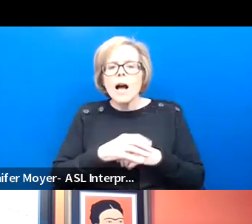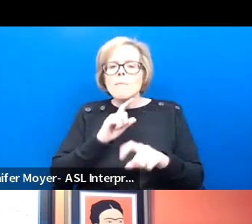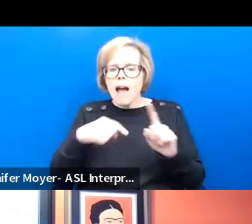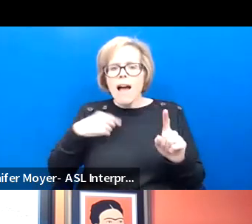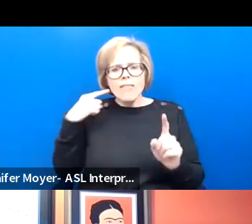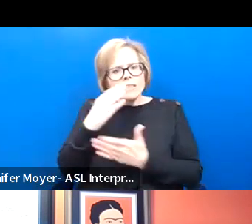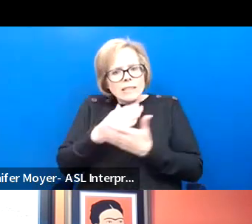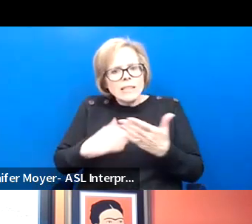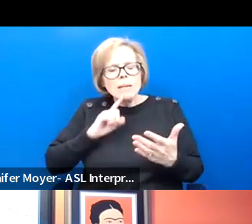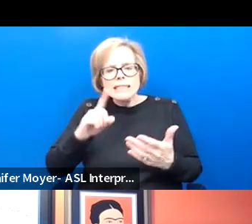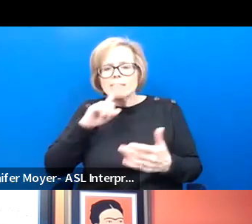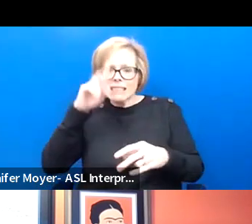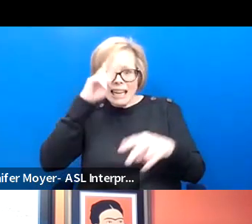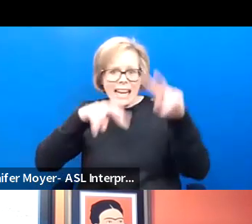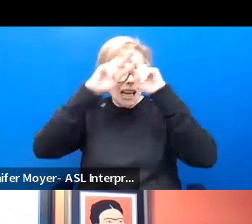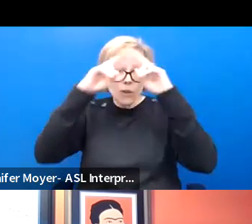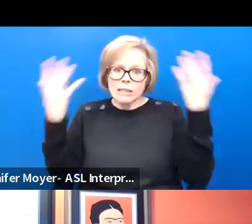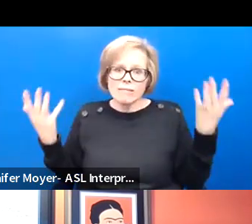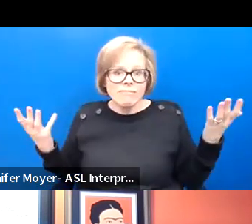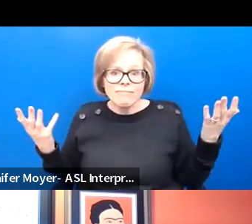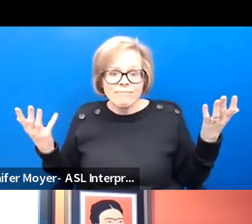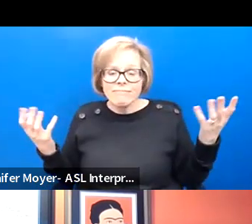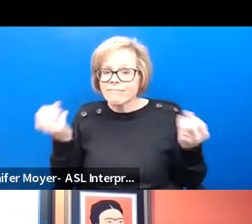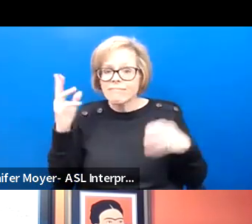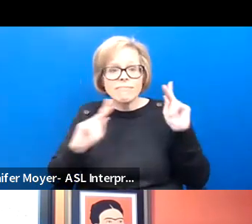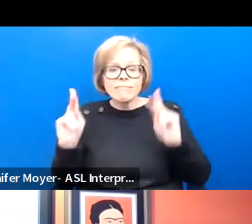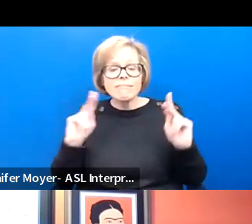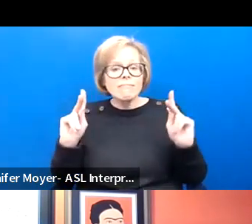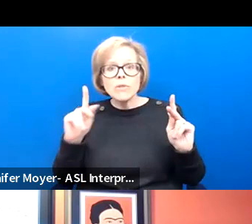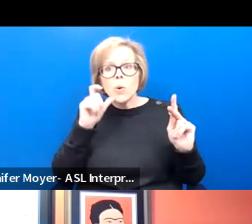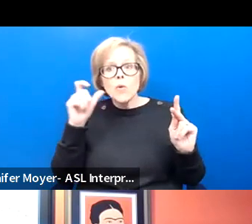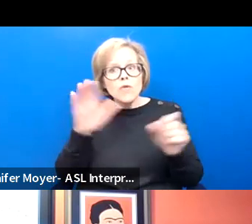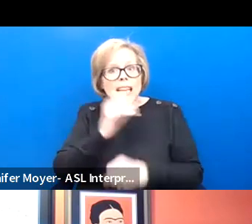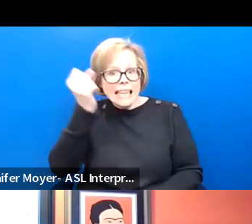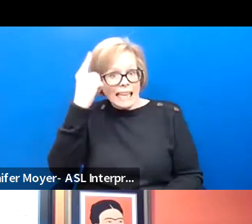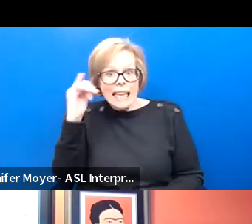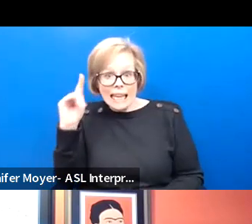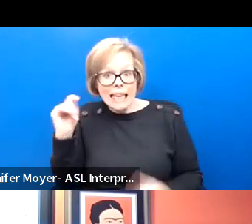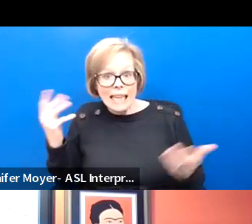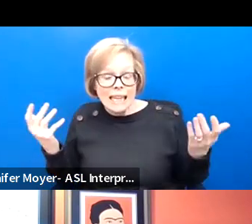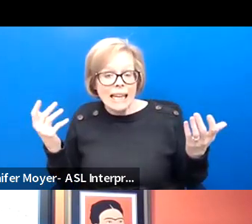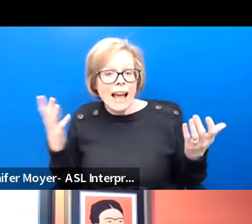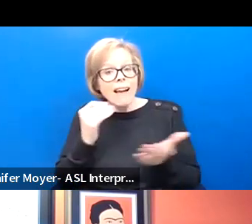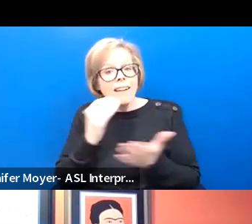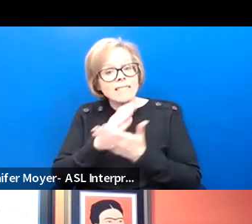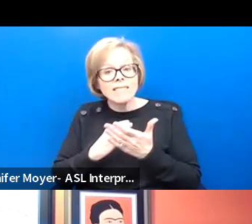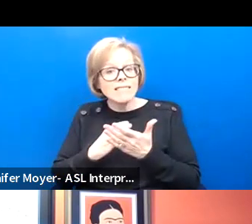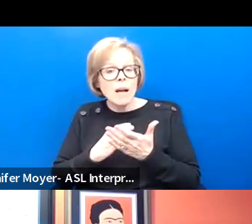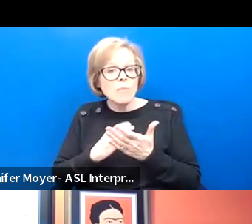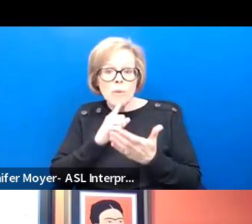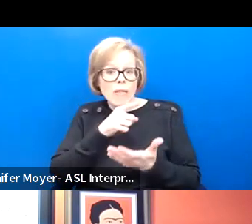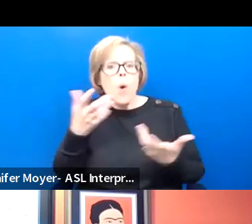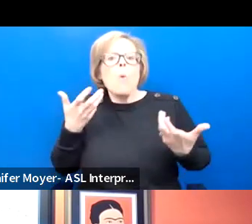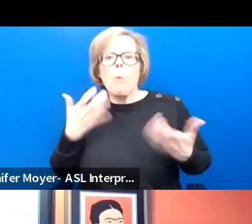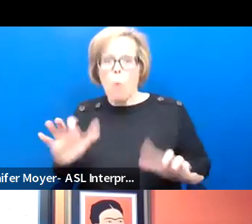some of it is just ignorance. A lot of people don't quite get it. And then some of it is they just don't want to get